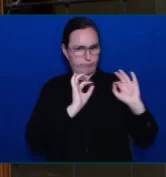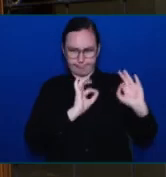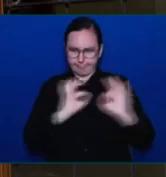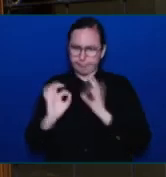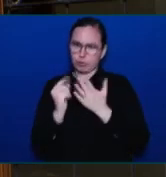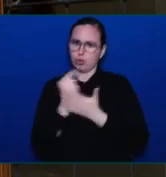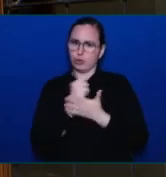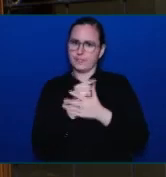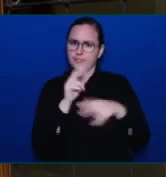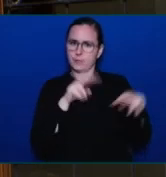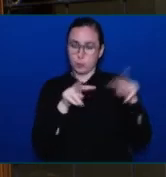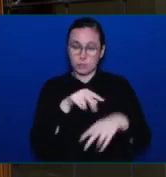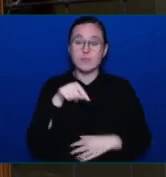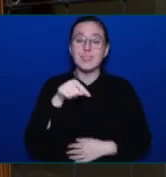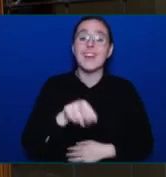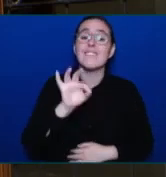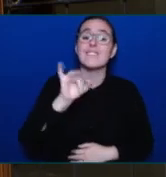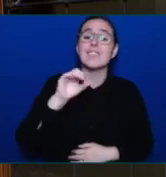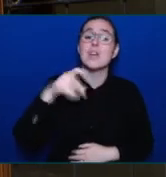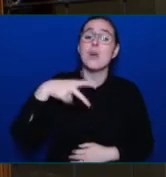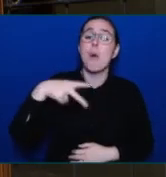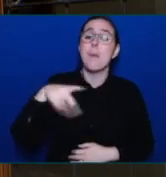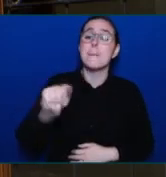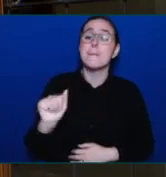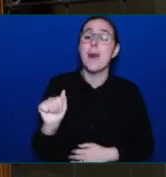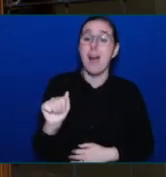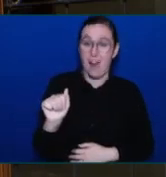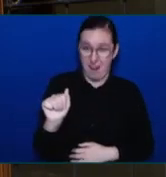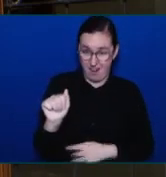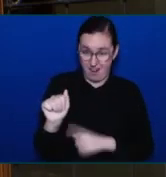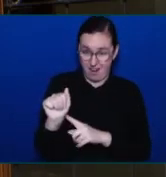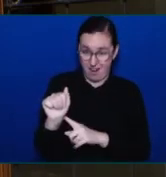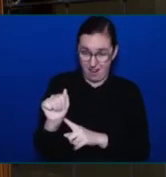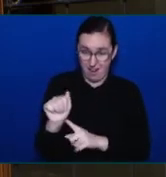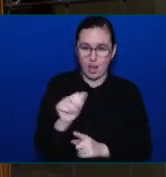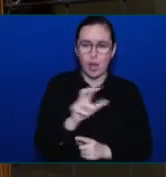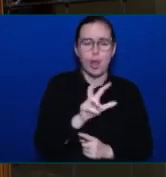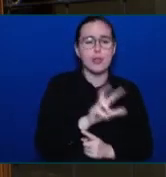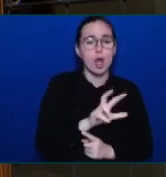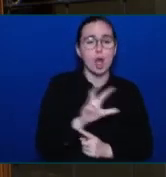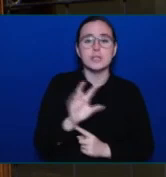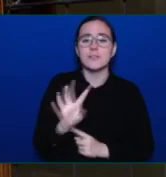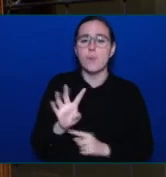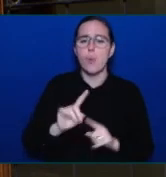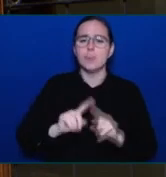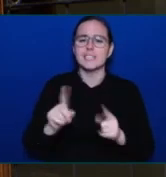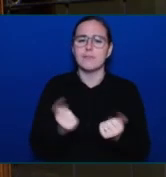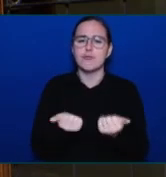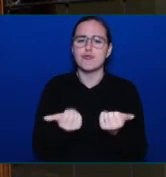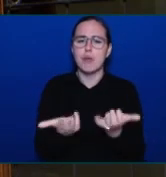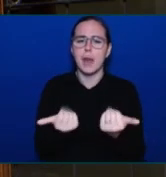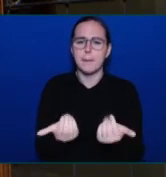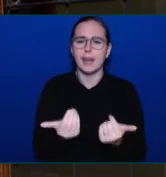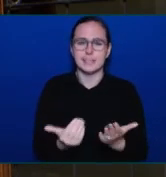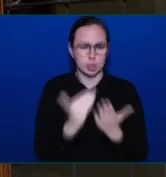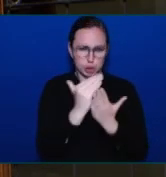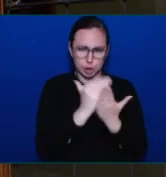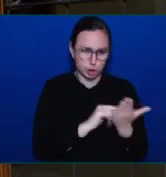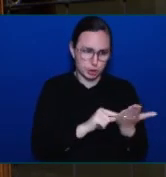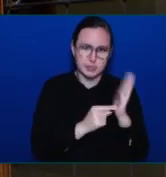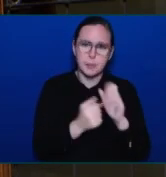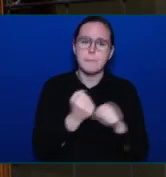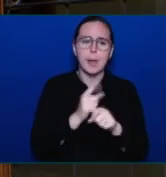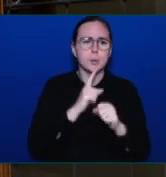aimed at ensuring the Act remains both strong and relevant today and well into the coming years. It also recognizes